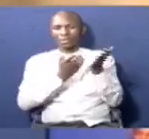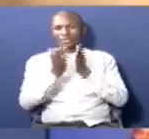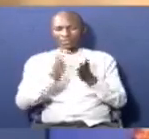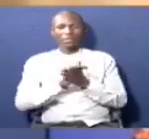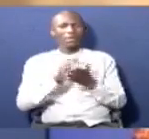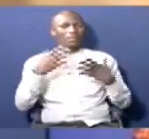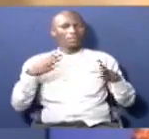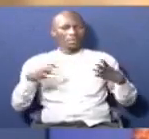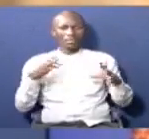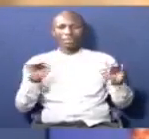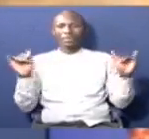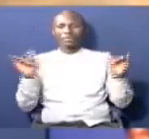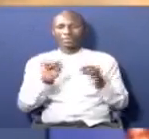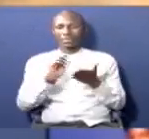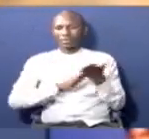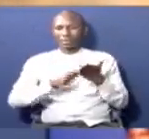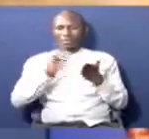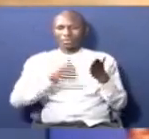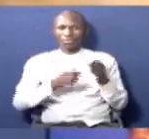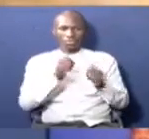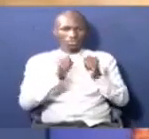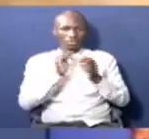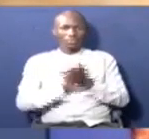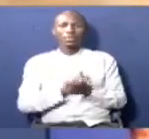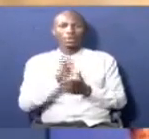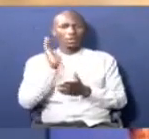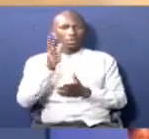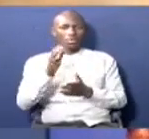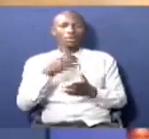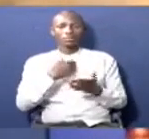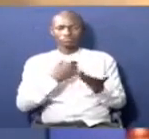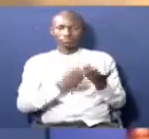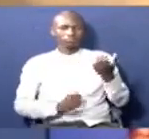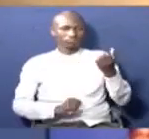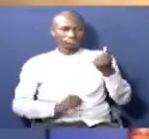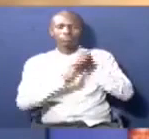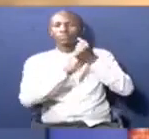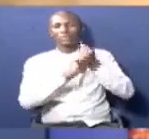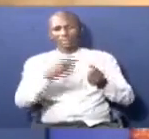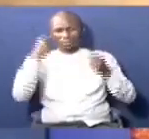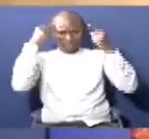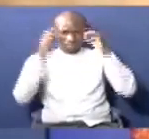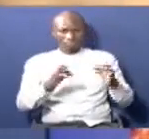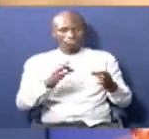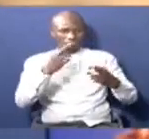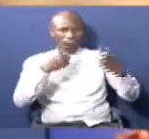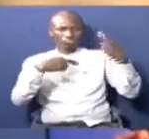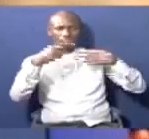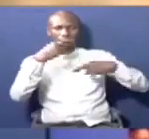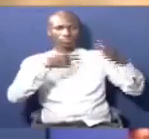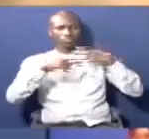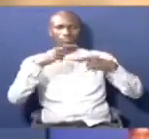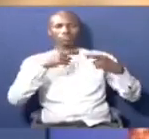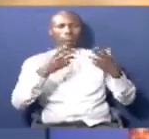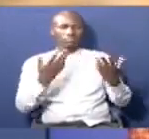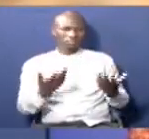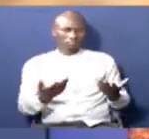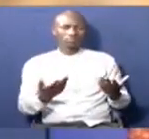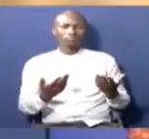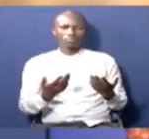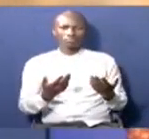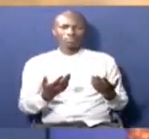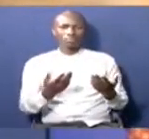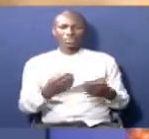fraternity and is the basis upon which we will anchor the decision to review the moratorium